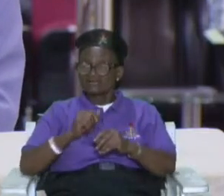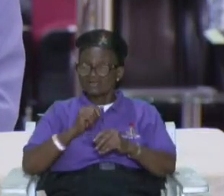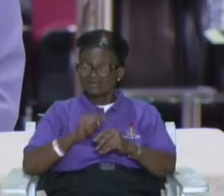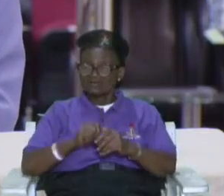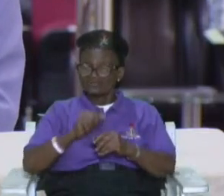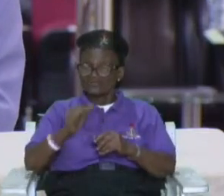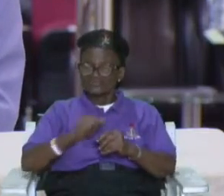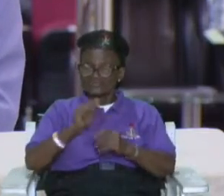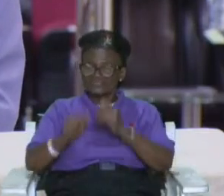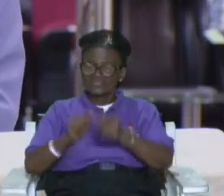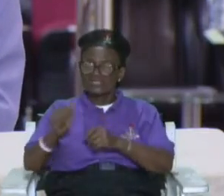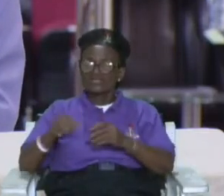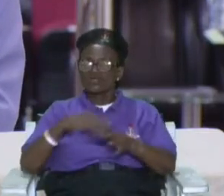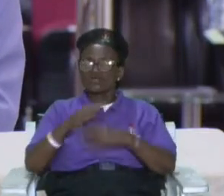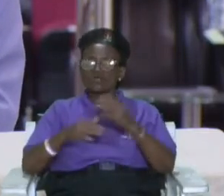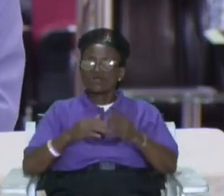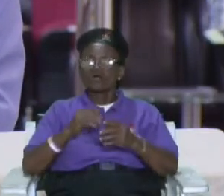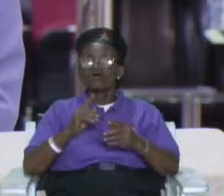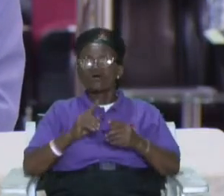Elijah.